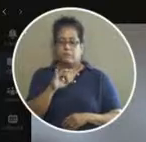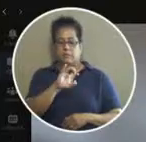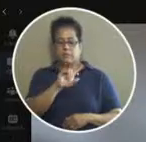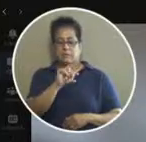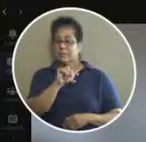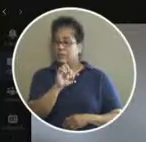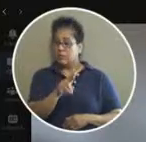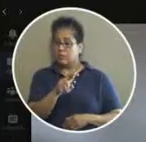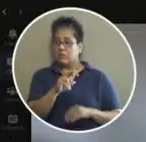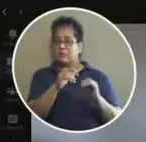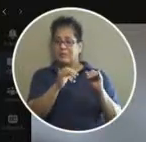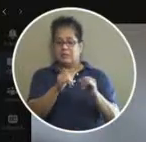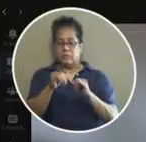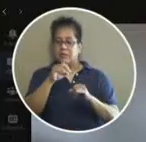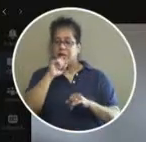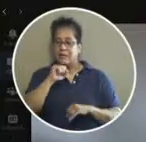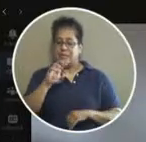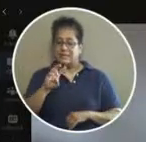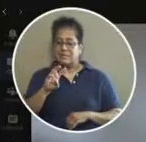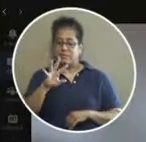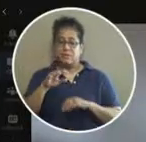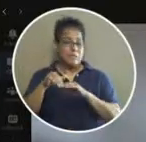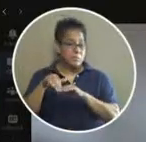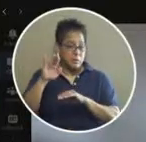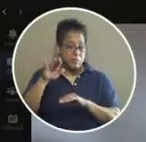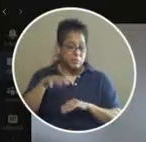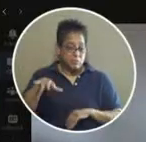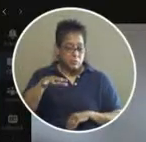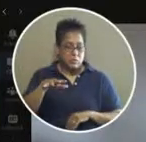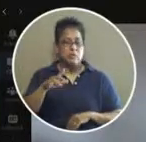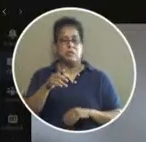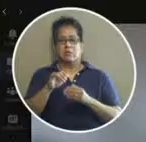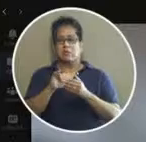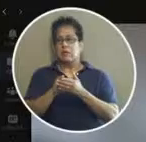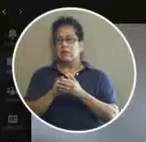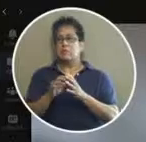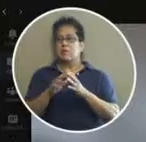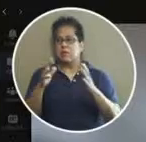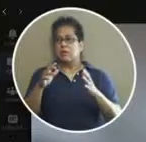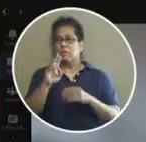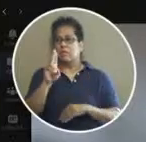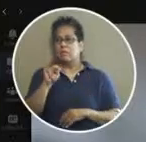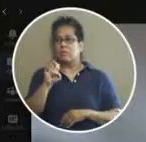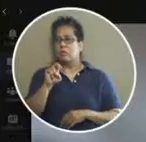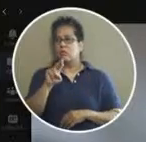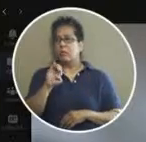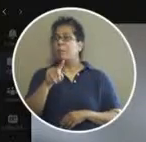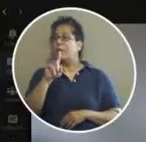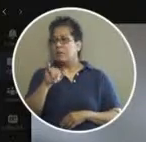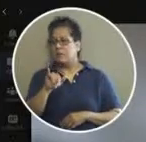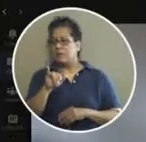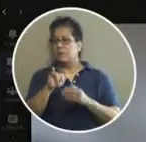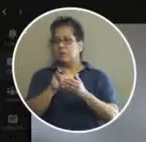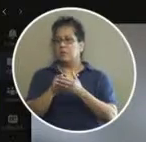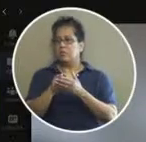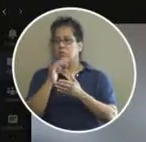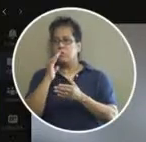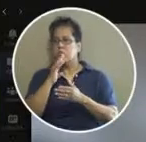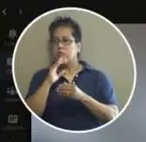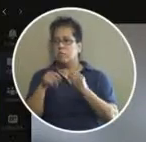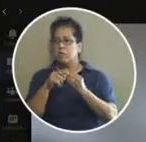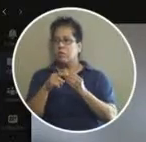of individuals who are 65 or older, that takes a lot of that vulnerability that we've been talking about. So if